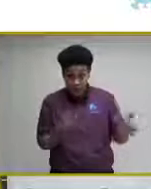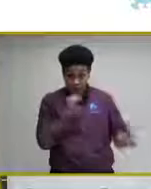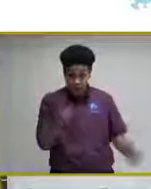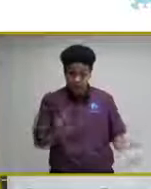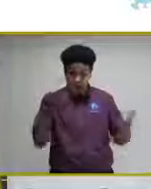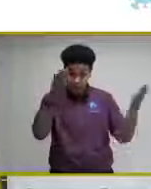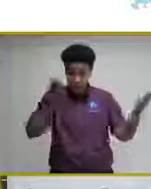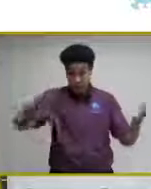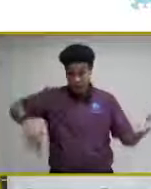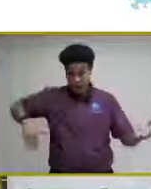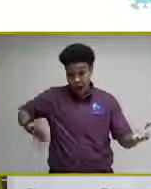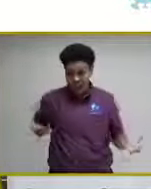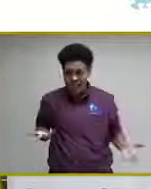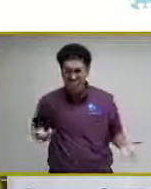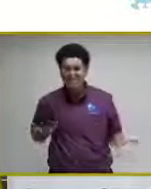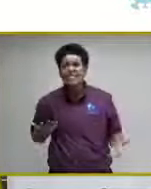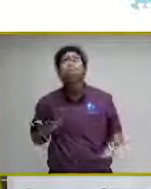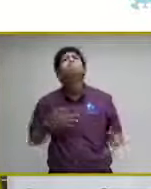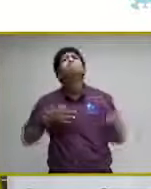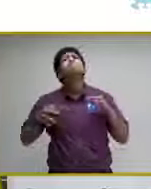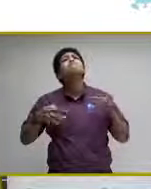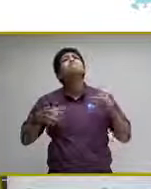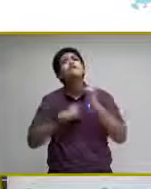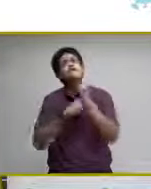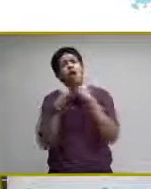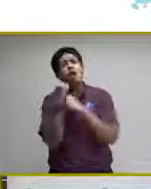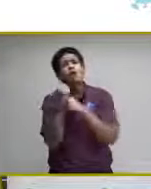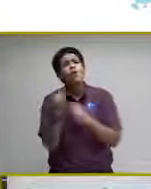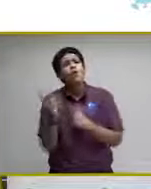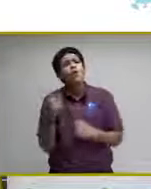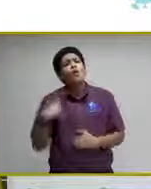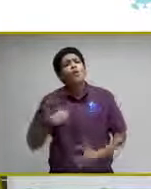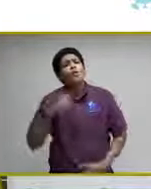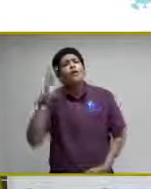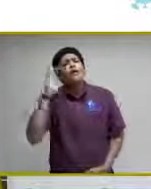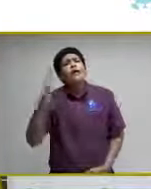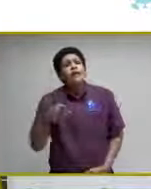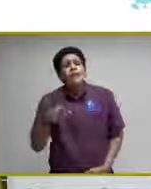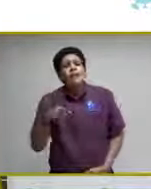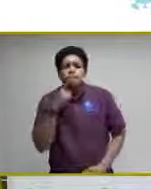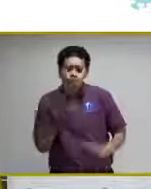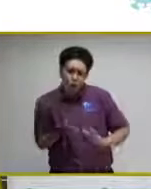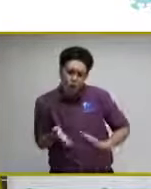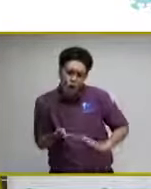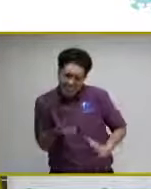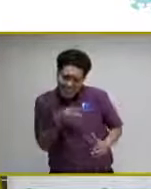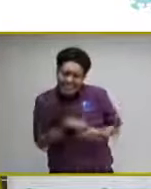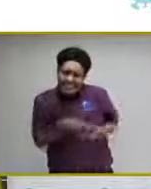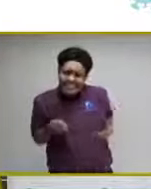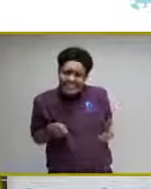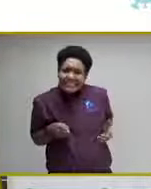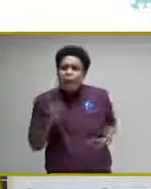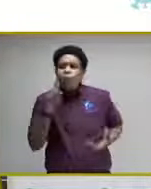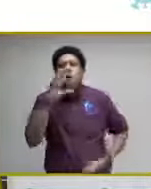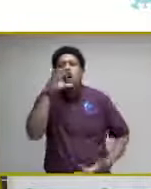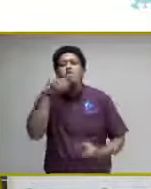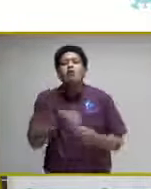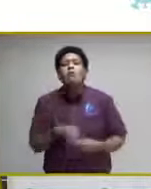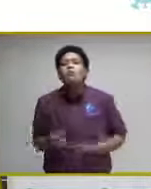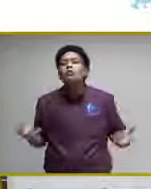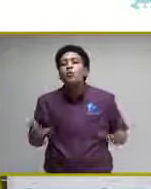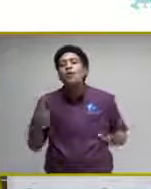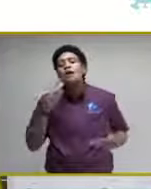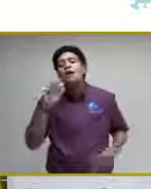presented to Parliament set the framework in which we will operate, and one of the components being